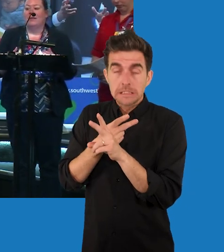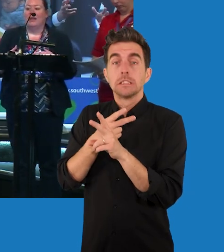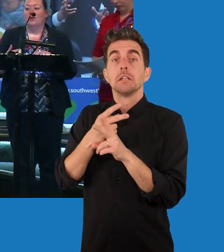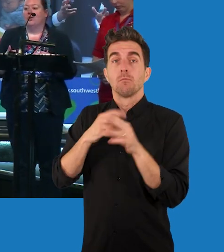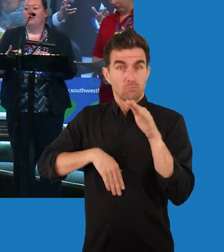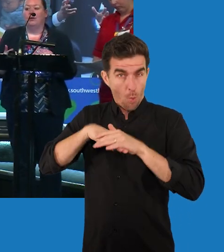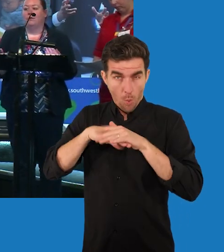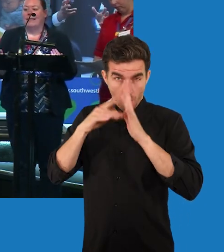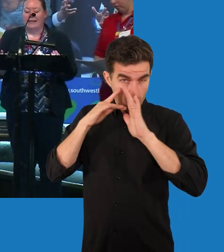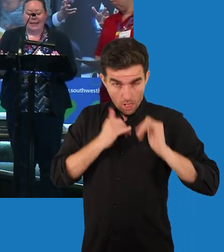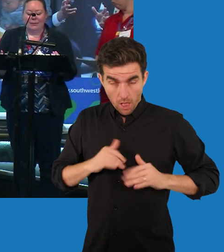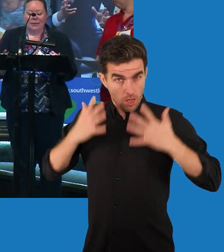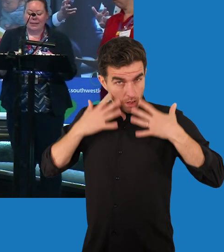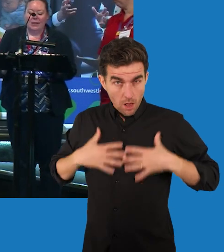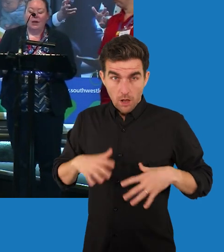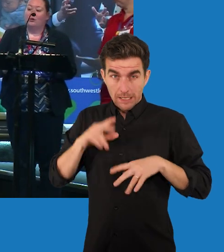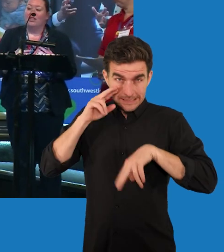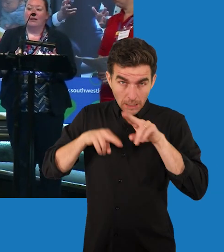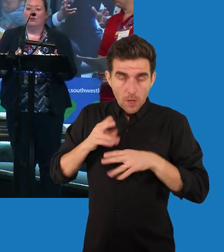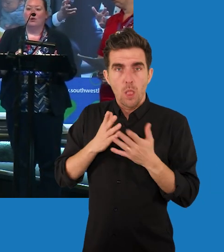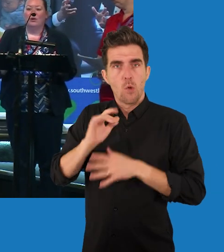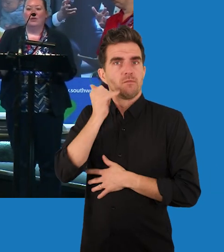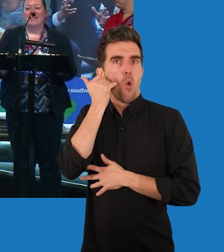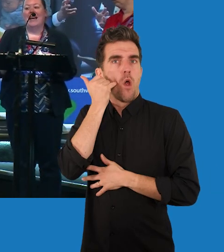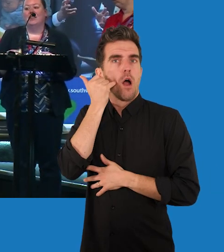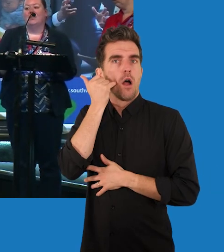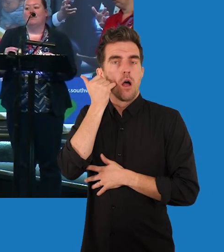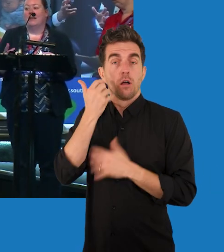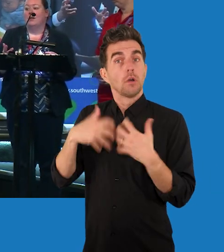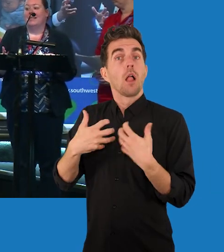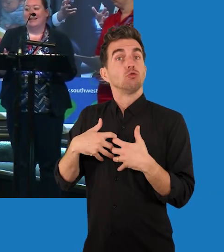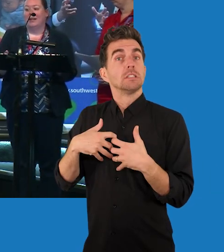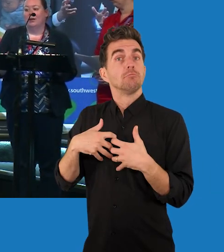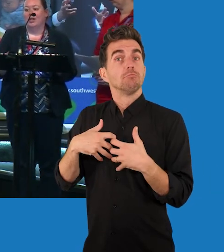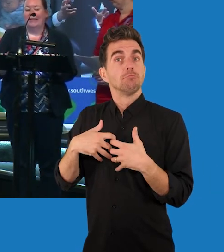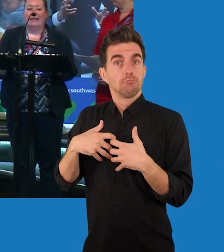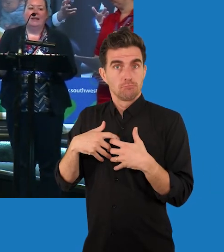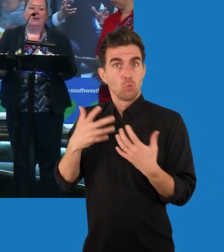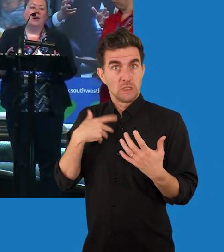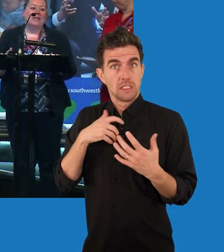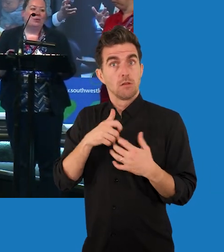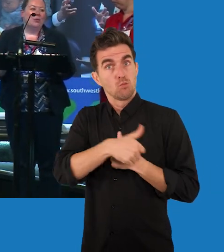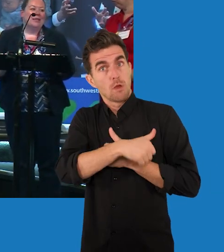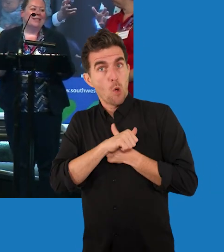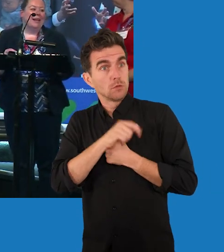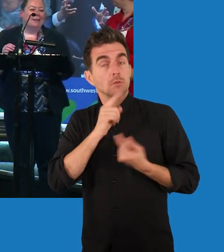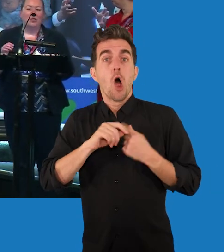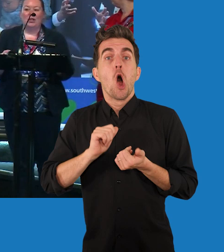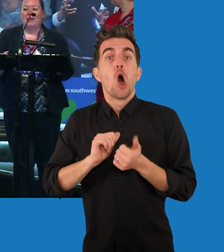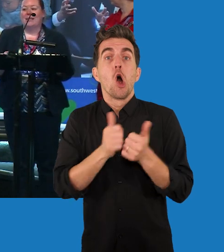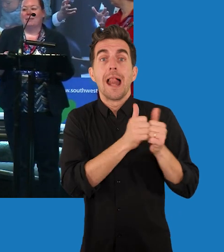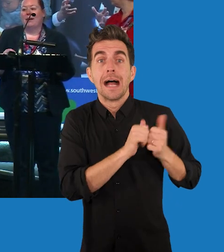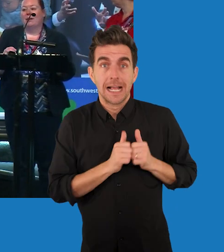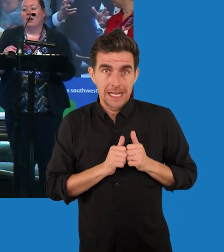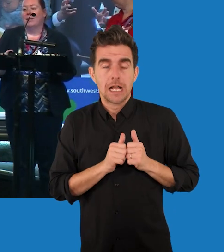visits where they can undergo full physical assessments, through telephone calls, and by the use of technology. Now, we are supported to